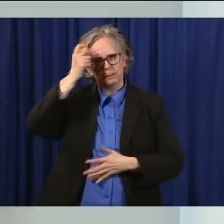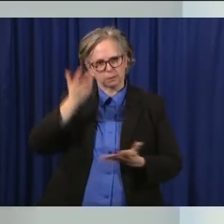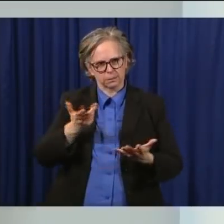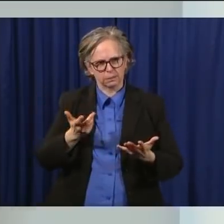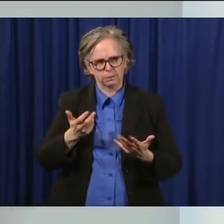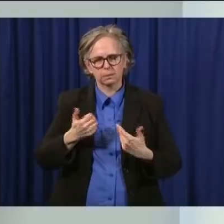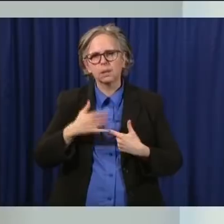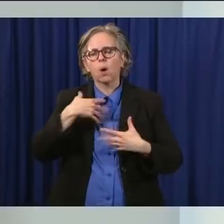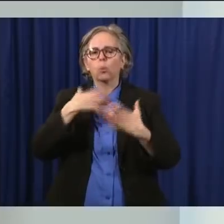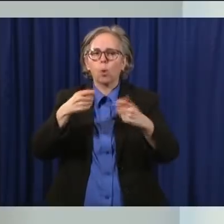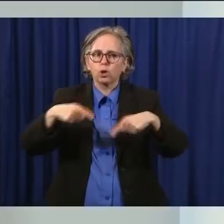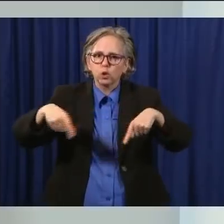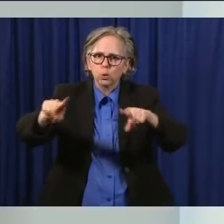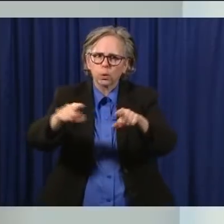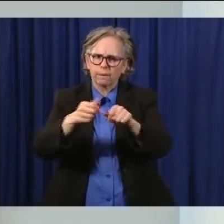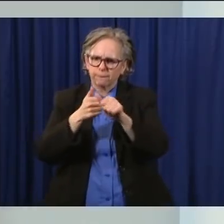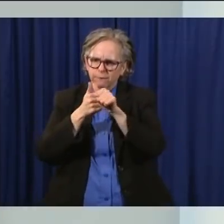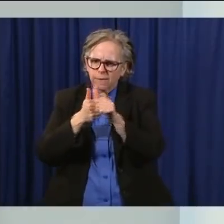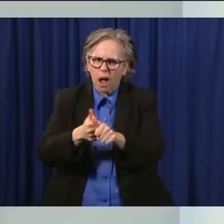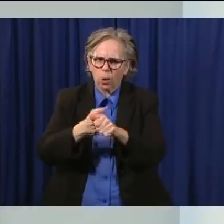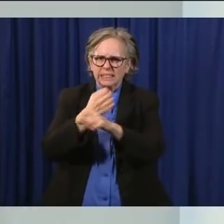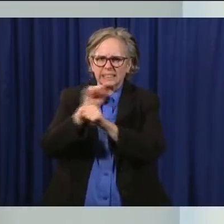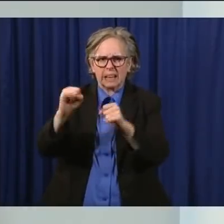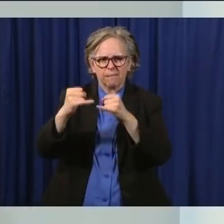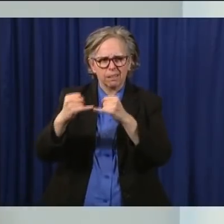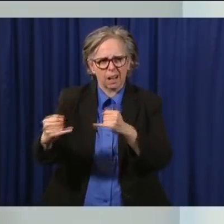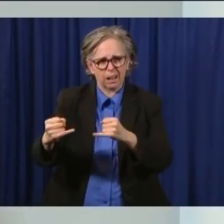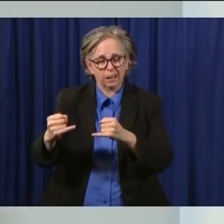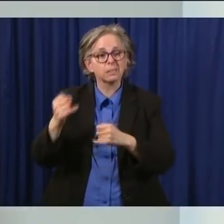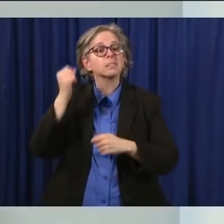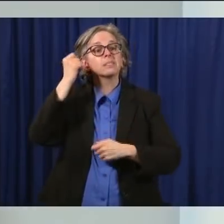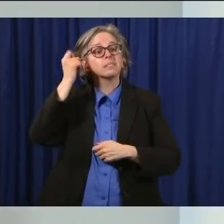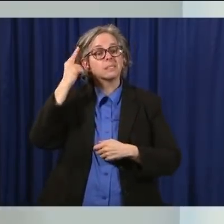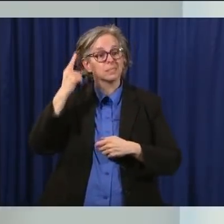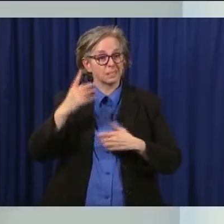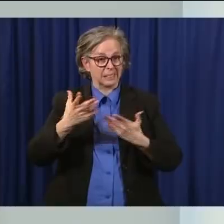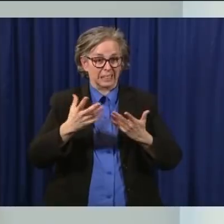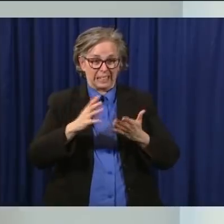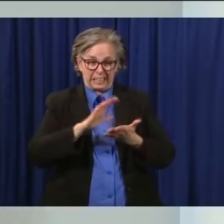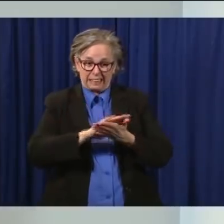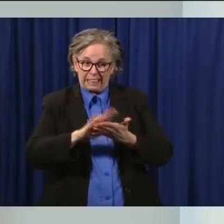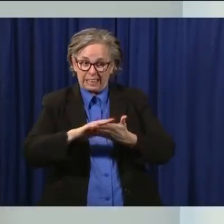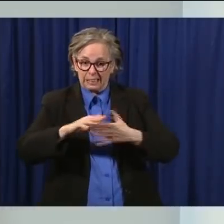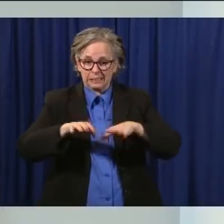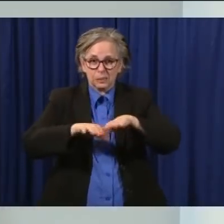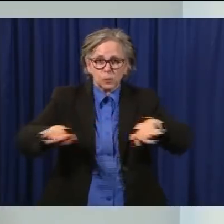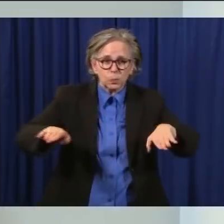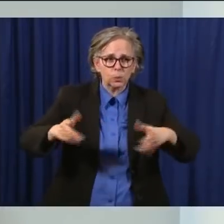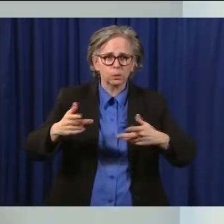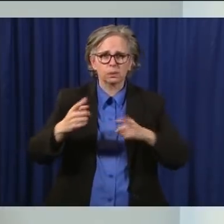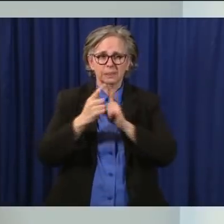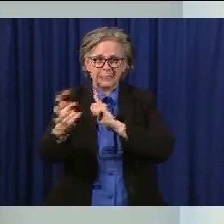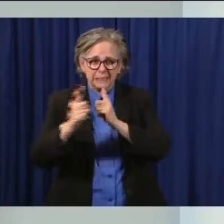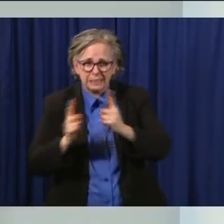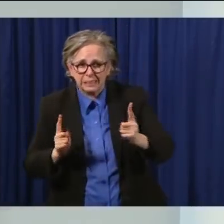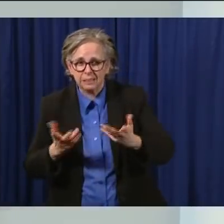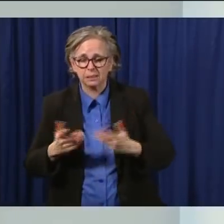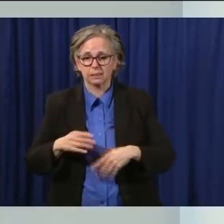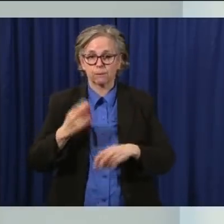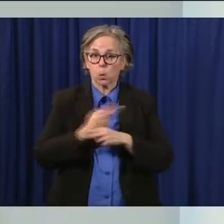the distancing, of the disinfecting of surfaces, when you're reusing equipment from somebody else using